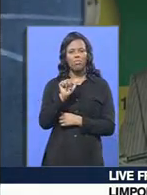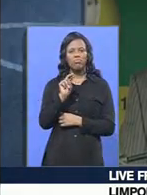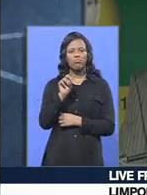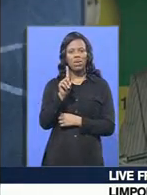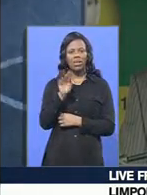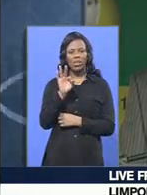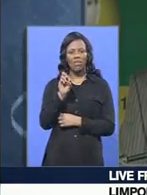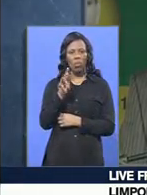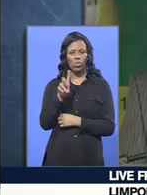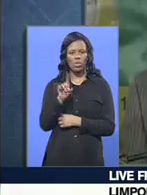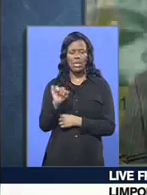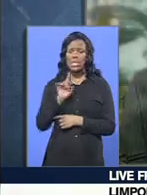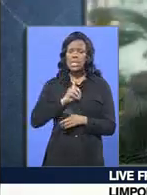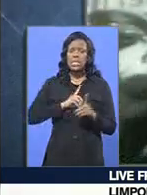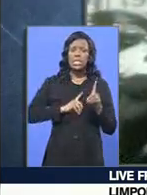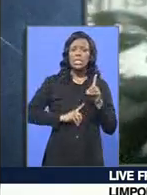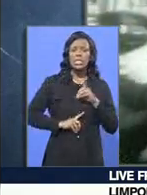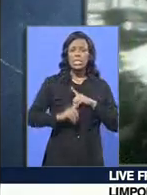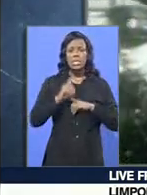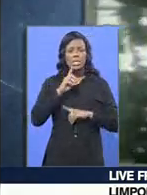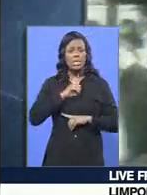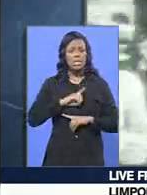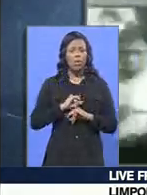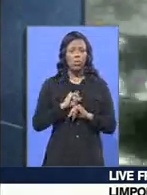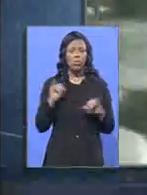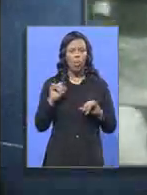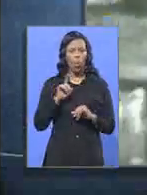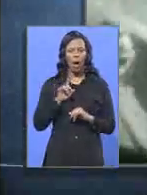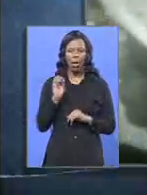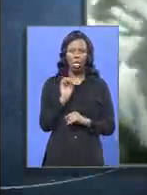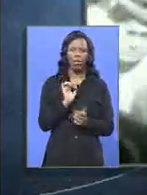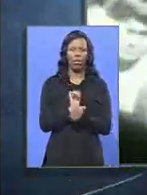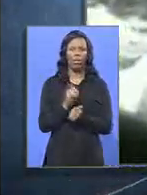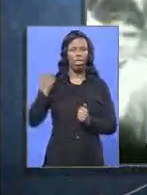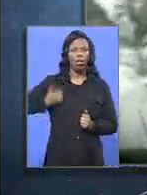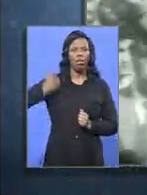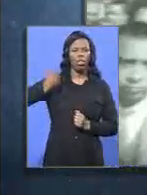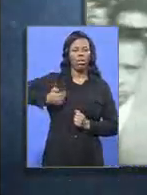repression after many detentions.